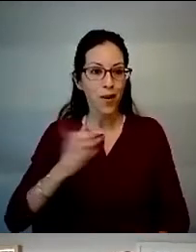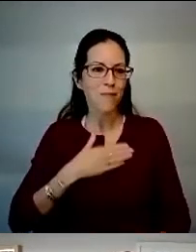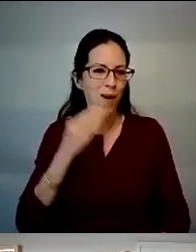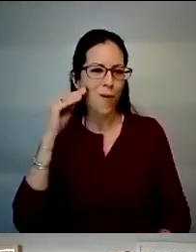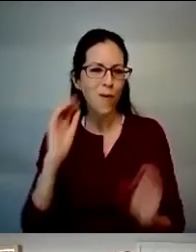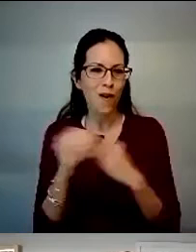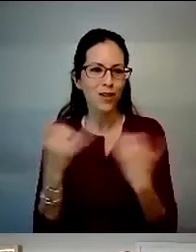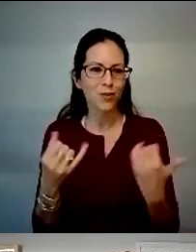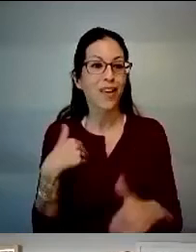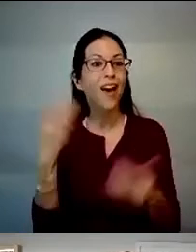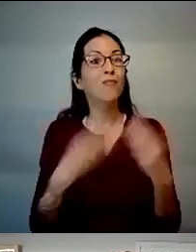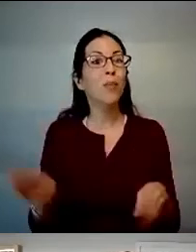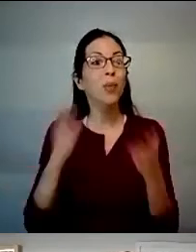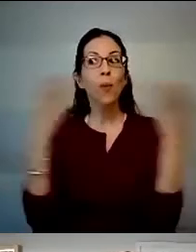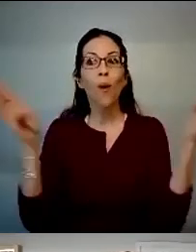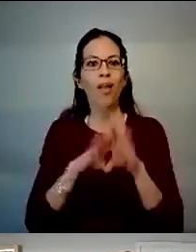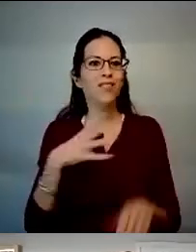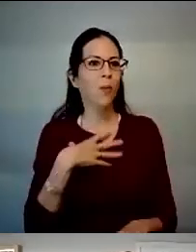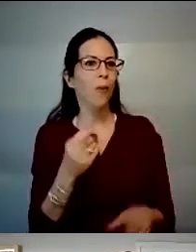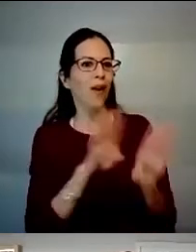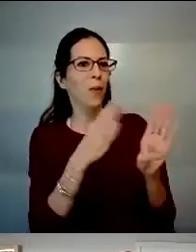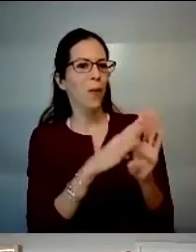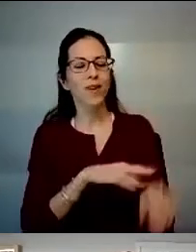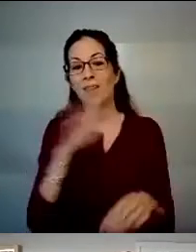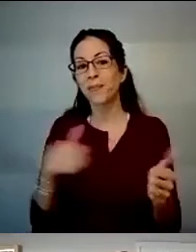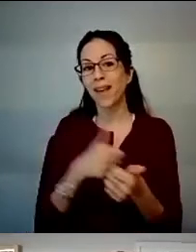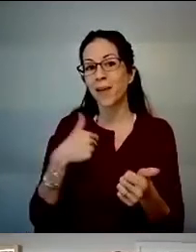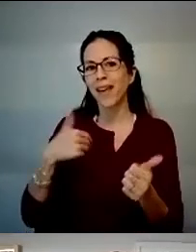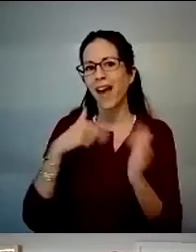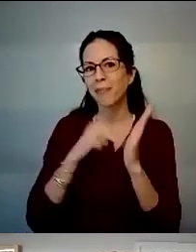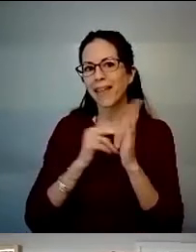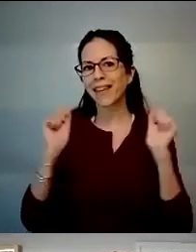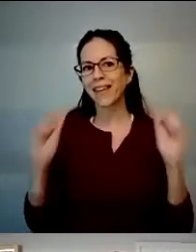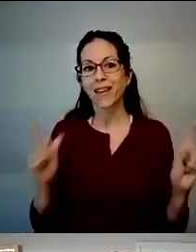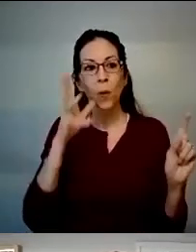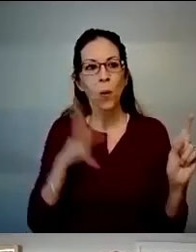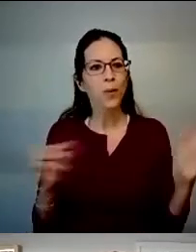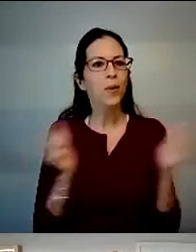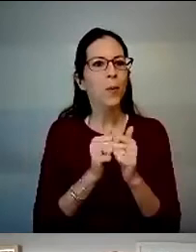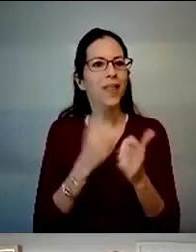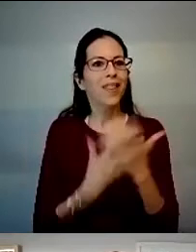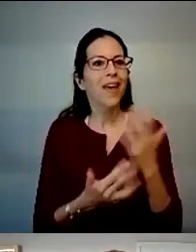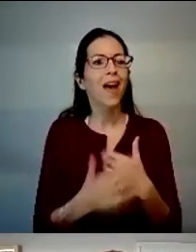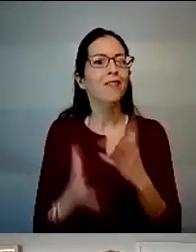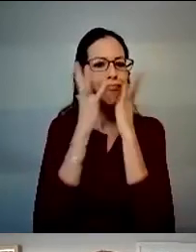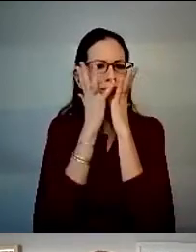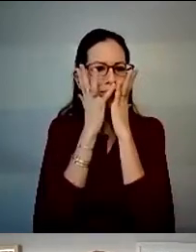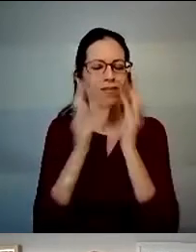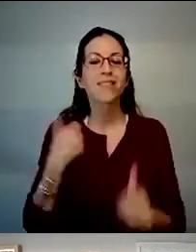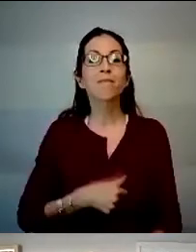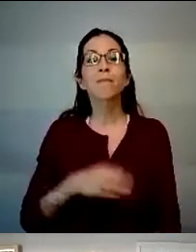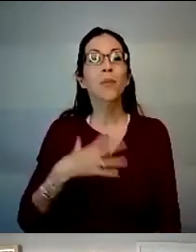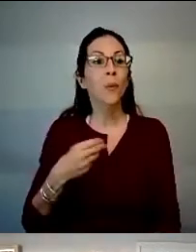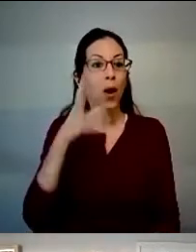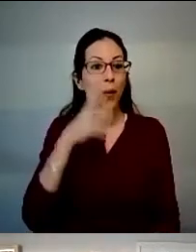is a painting of a woman holding her head in her hand. I'm a fair-skinned white woman with dark brown